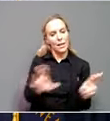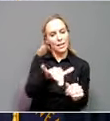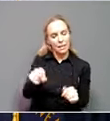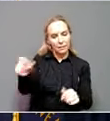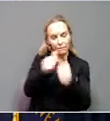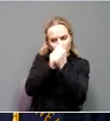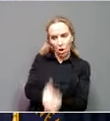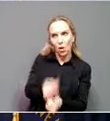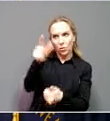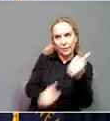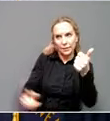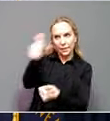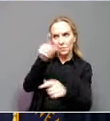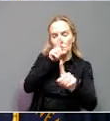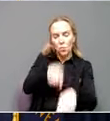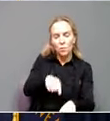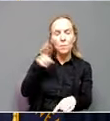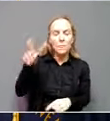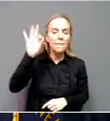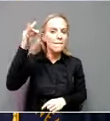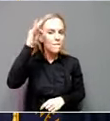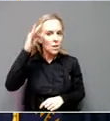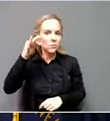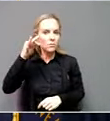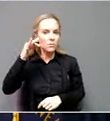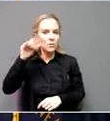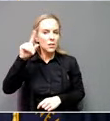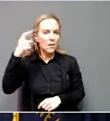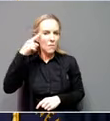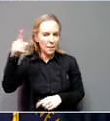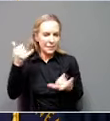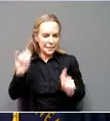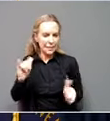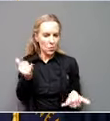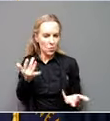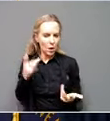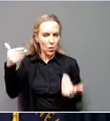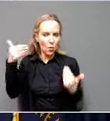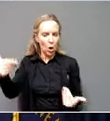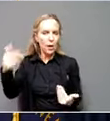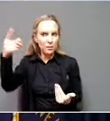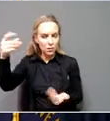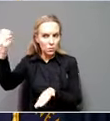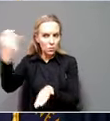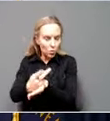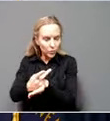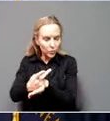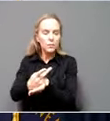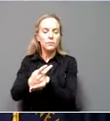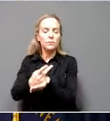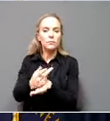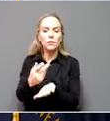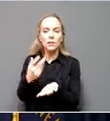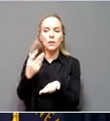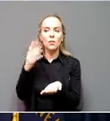then the federal government. I believe we're awaiting either they have gone ahead and approved. I know that the FDA